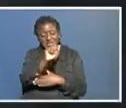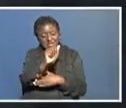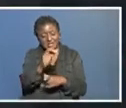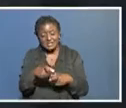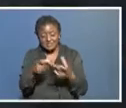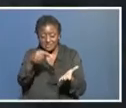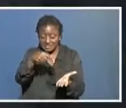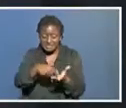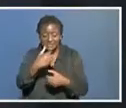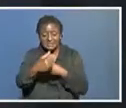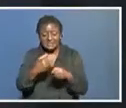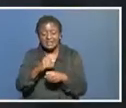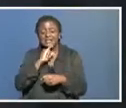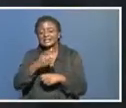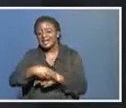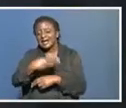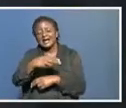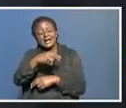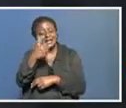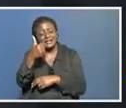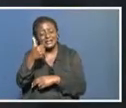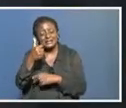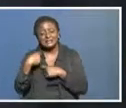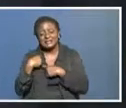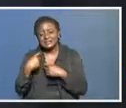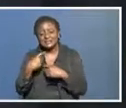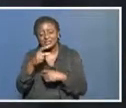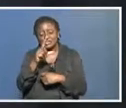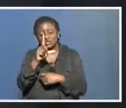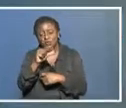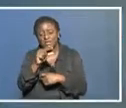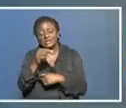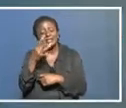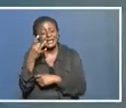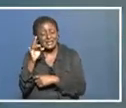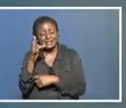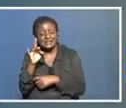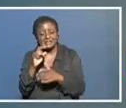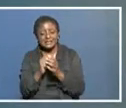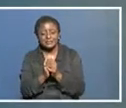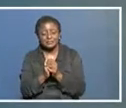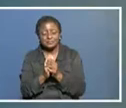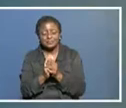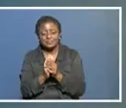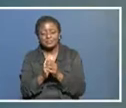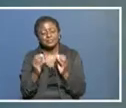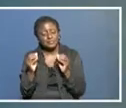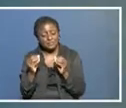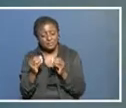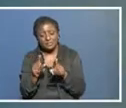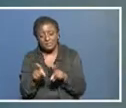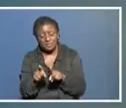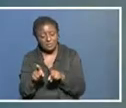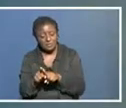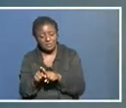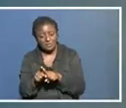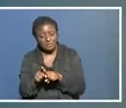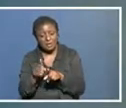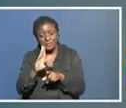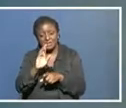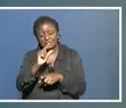year, is the highest that has been awarded since 2018. Now, additionally, in the BGCSE candidate